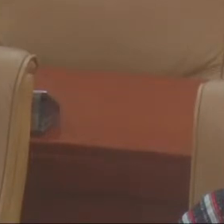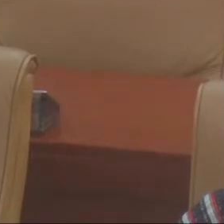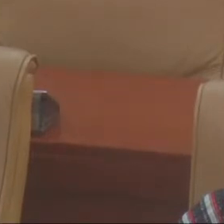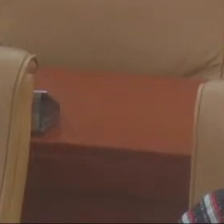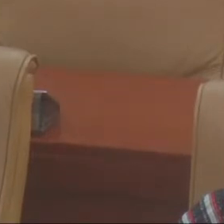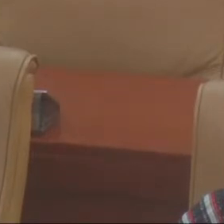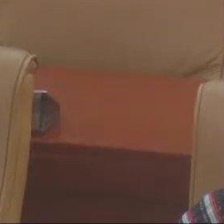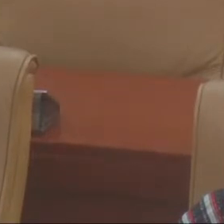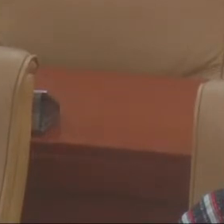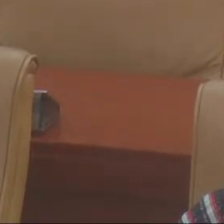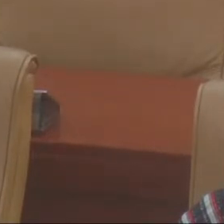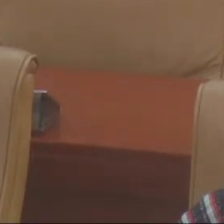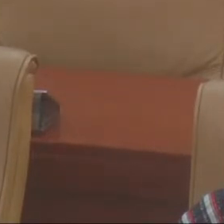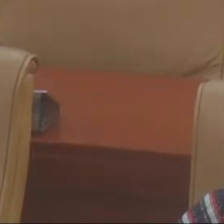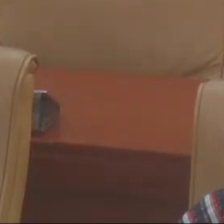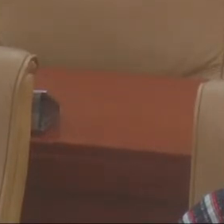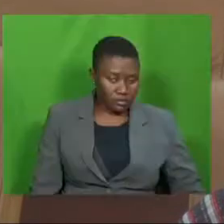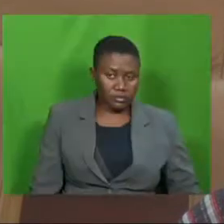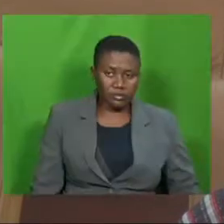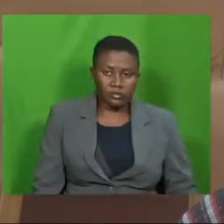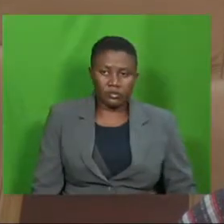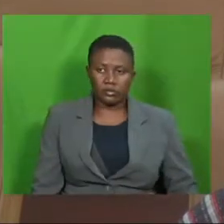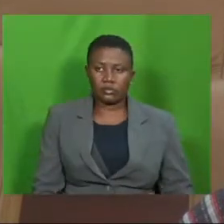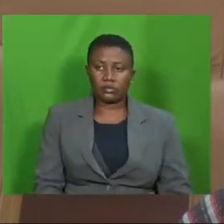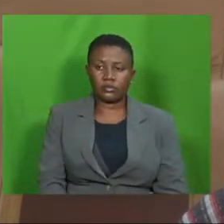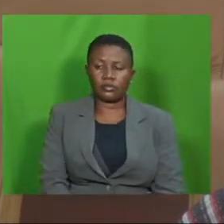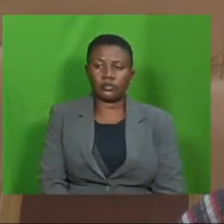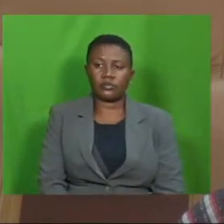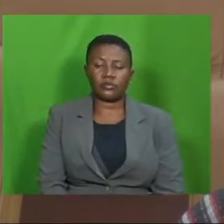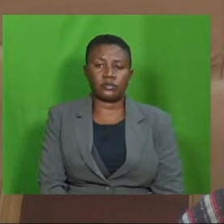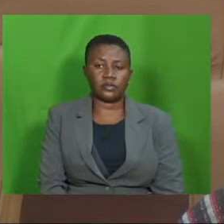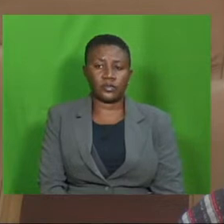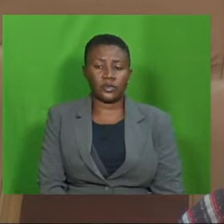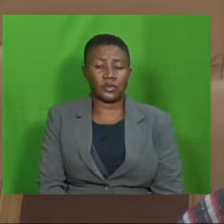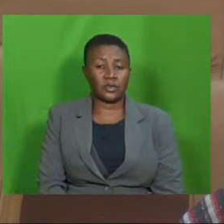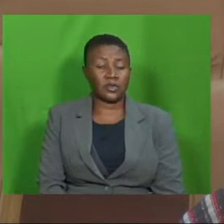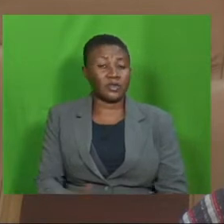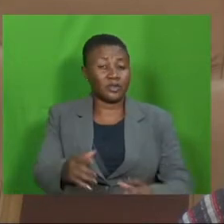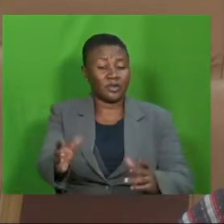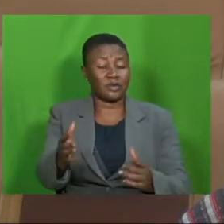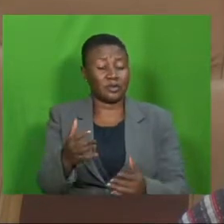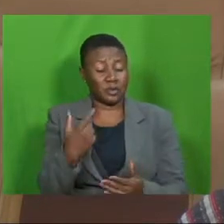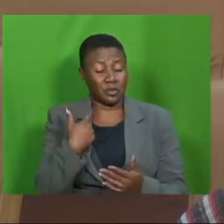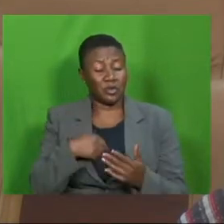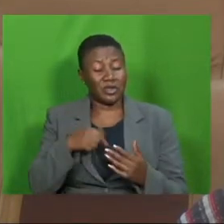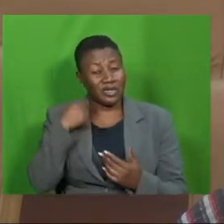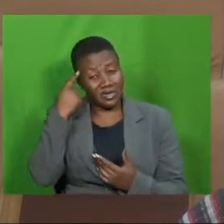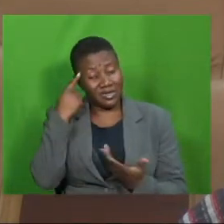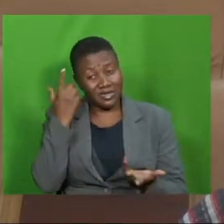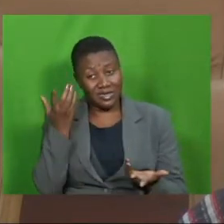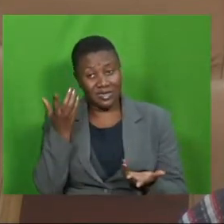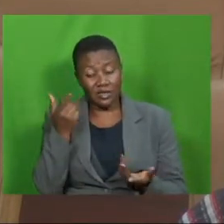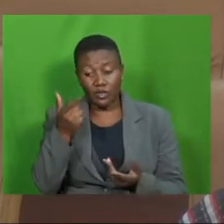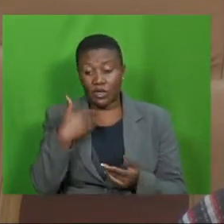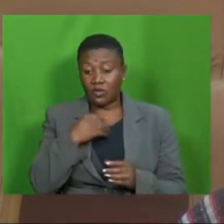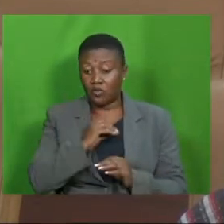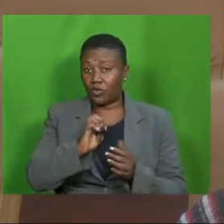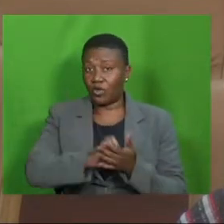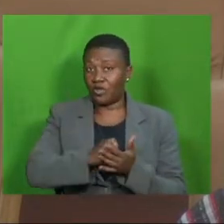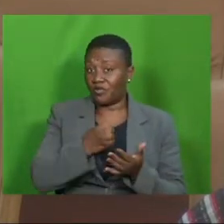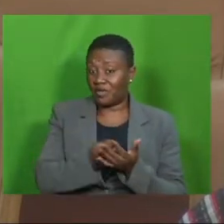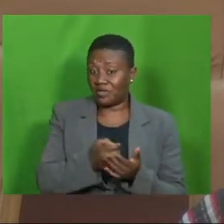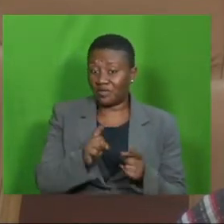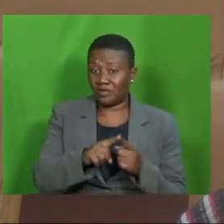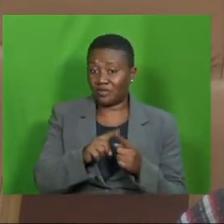I'm saying that for it to go into our records, it's unfortunate. That's my view. For it to, because you have no evidence to prove that.